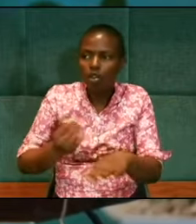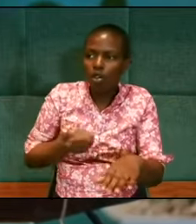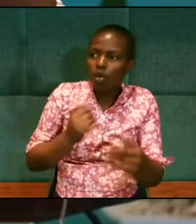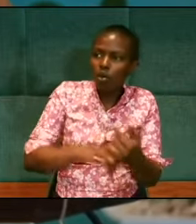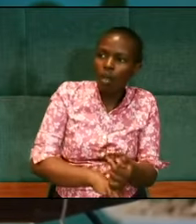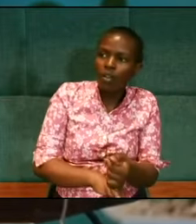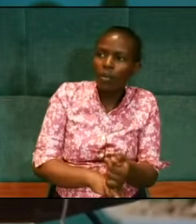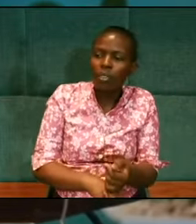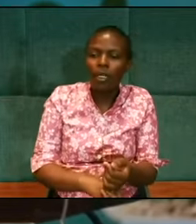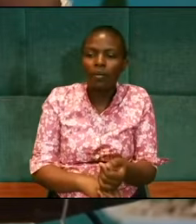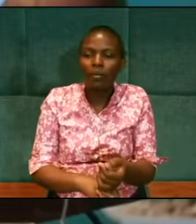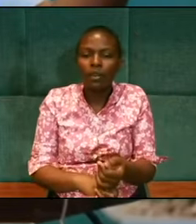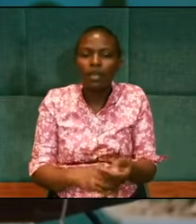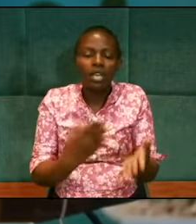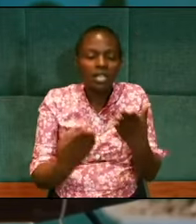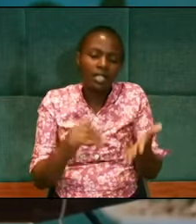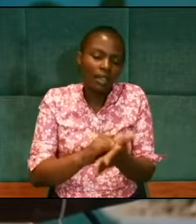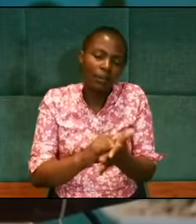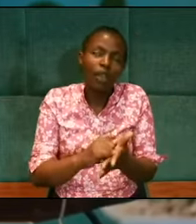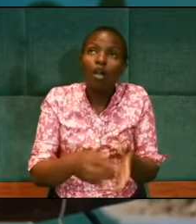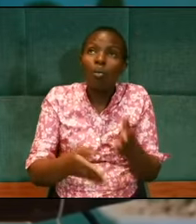Somebody say, may God locate me with favor.